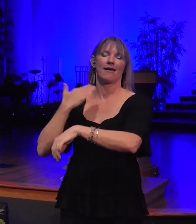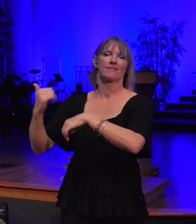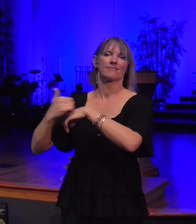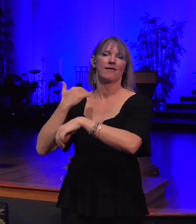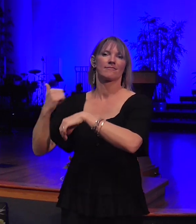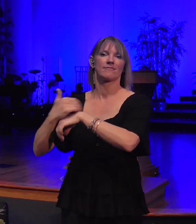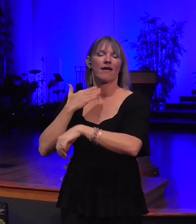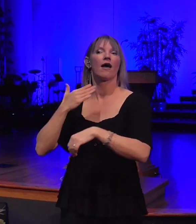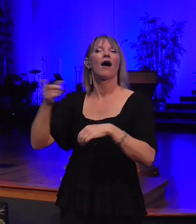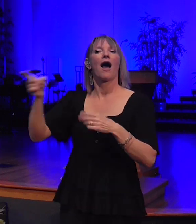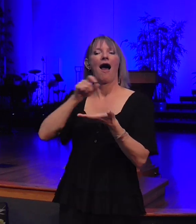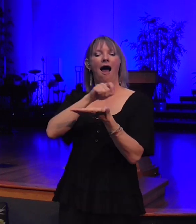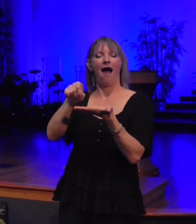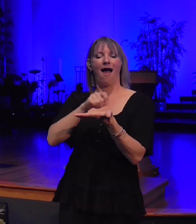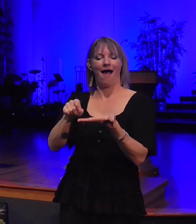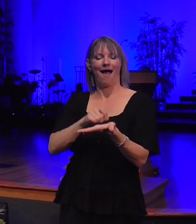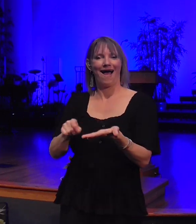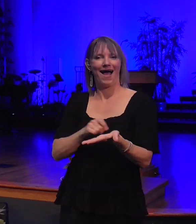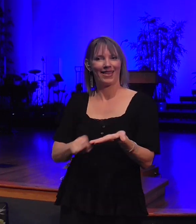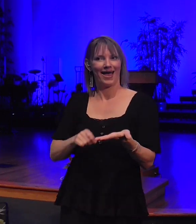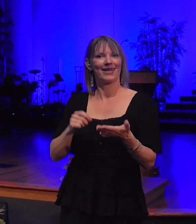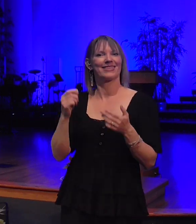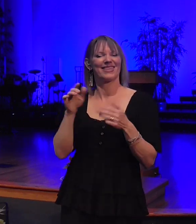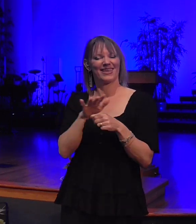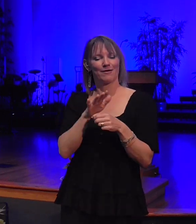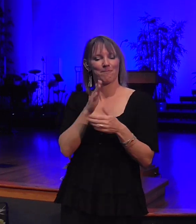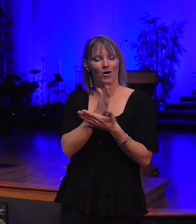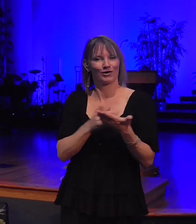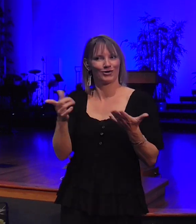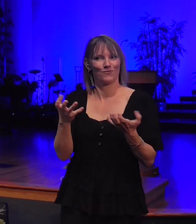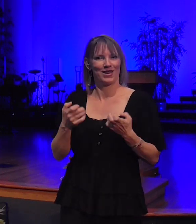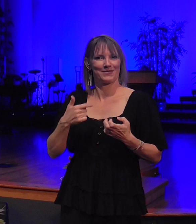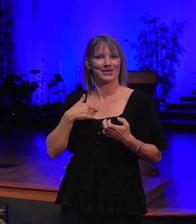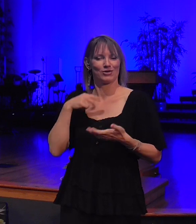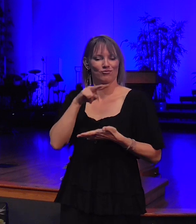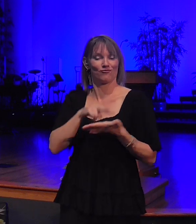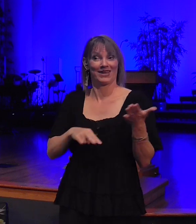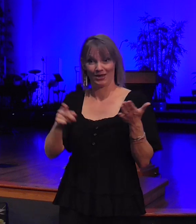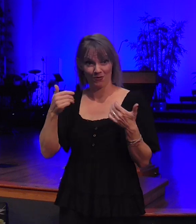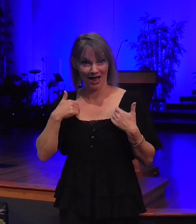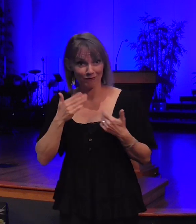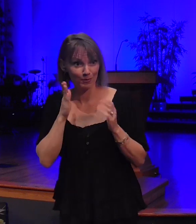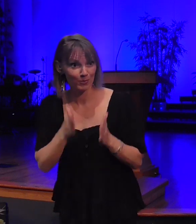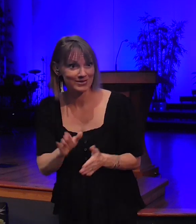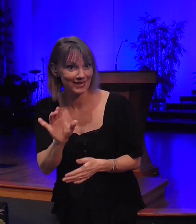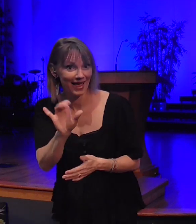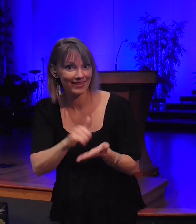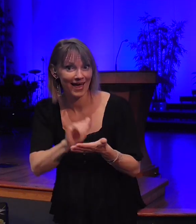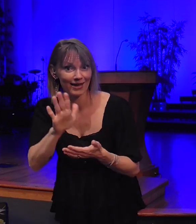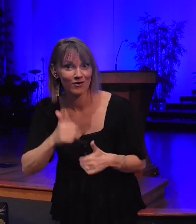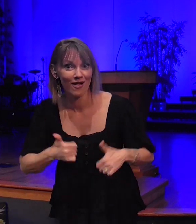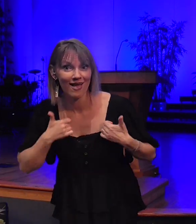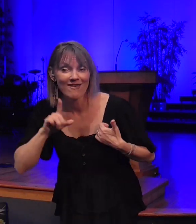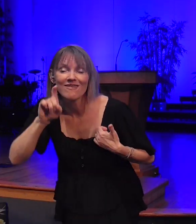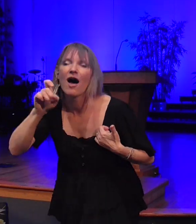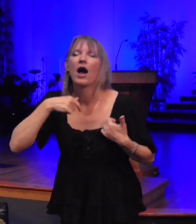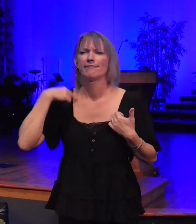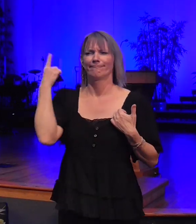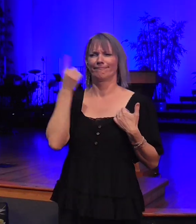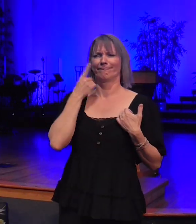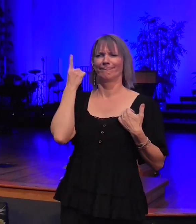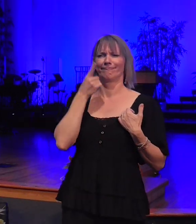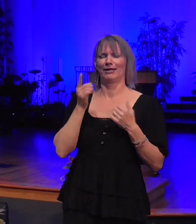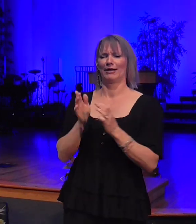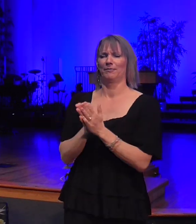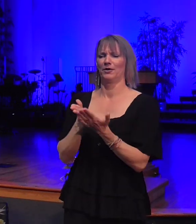and mark the areas that she wanted me to read. Do you ever have anyone like that in your life? And so you wonder, why did Barbara give me this